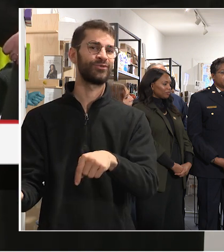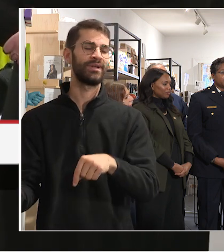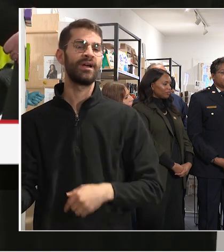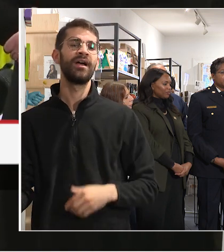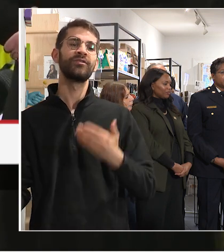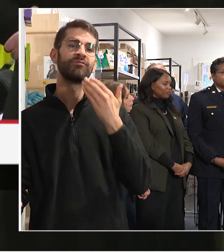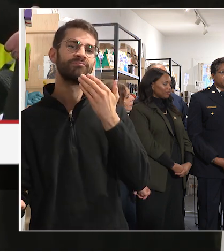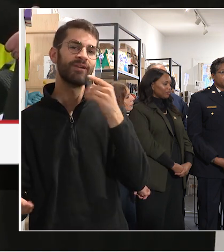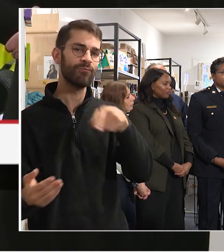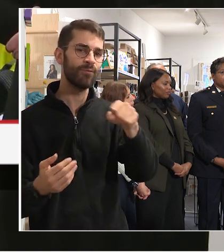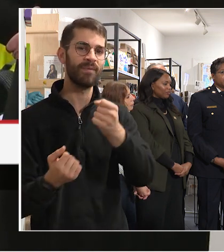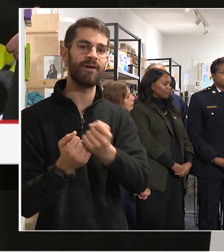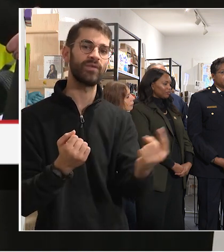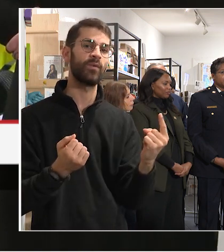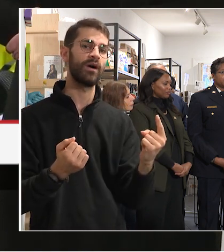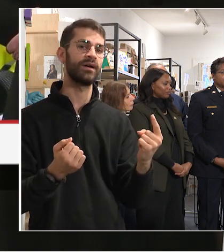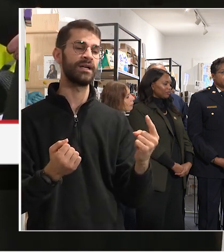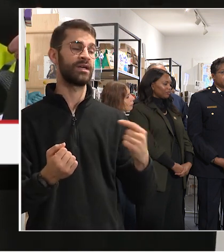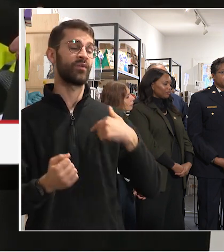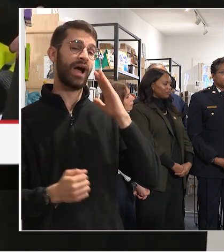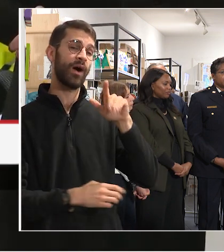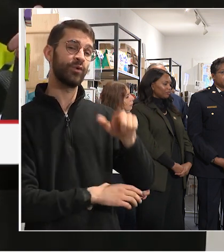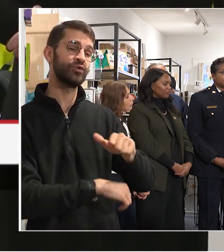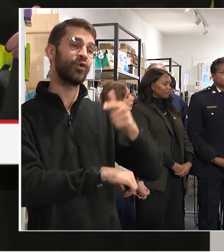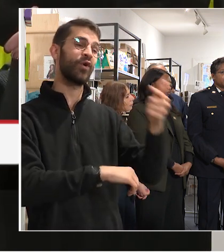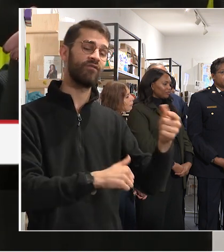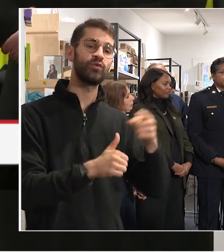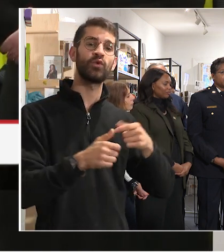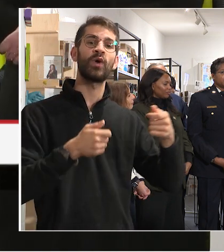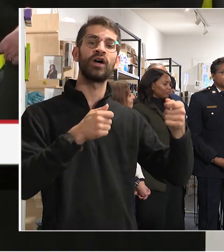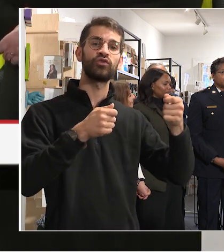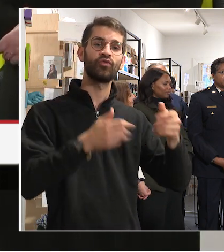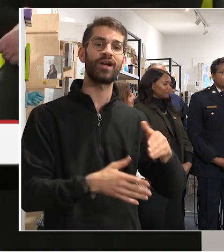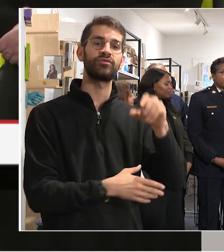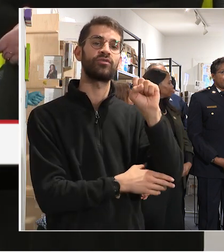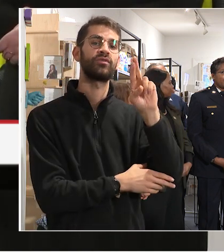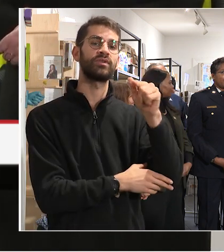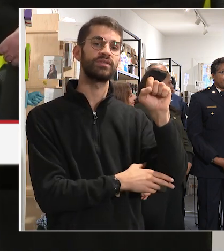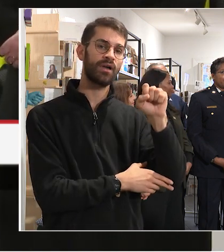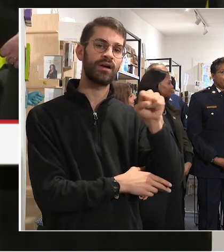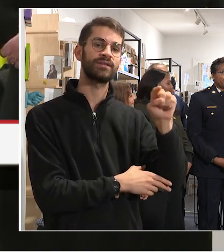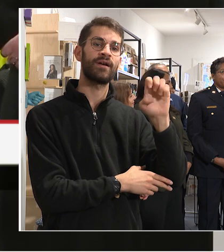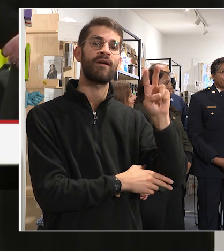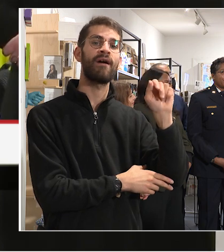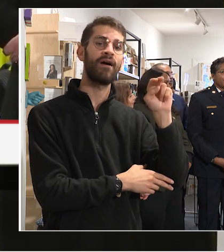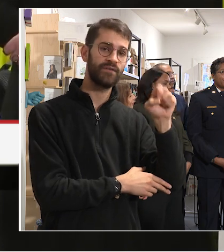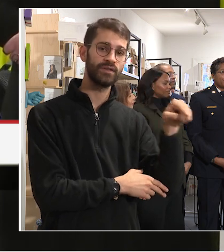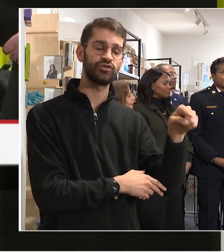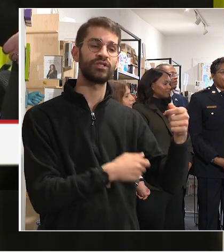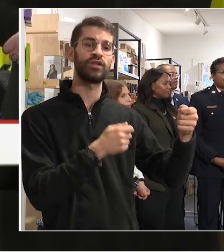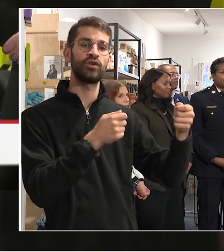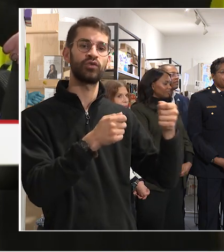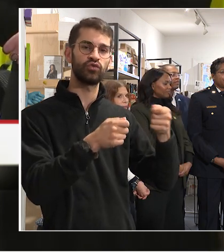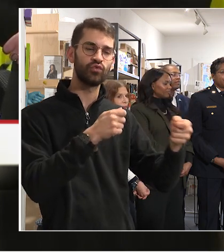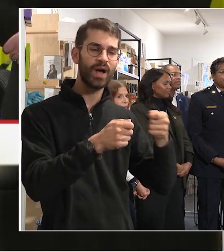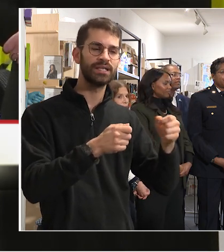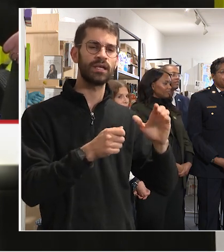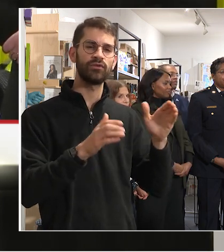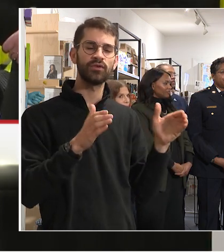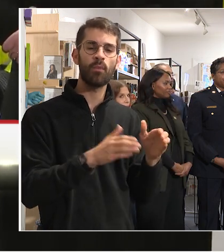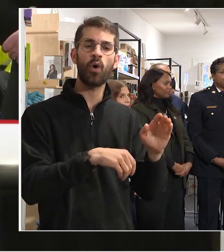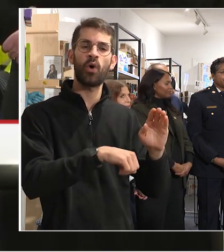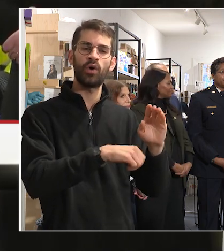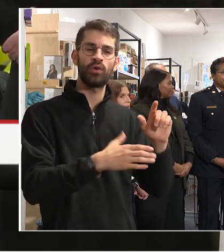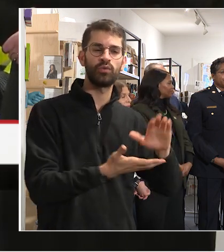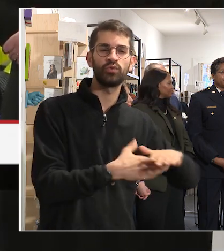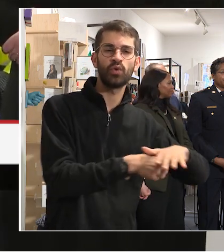to everyone. I'm going to turn first to Director Suggs Evans, who directs our Department of Small and Local Businesses.